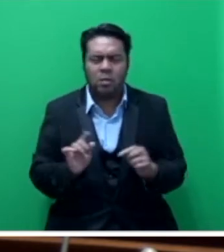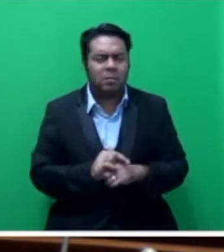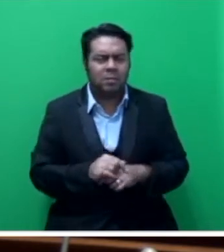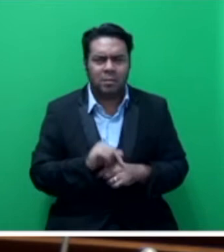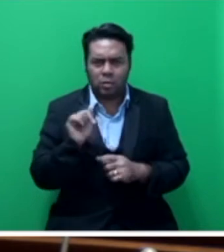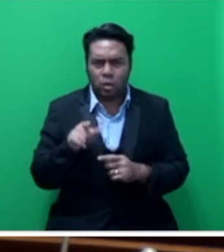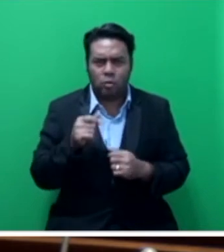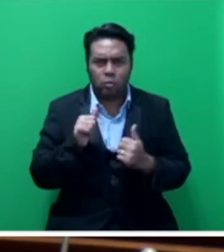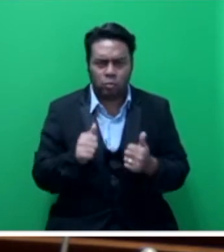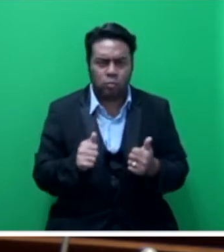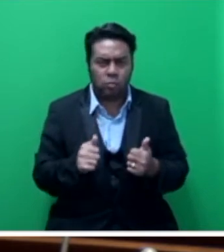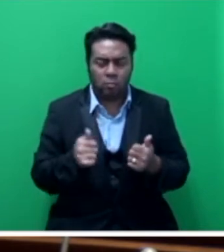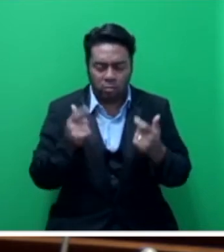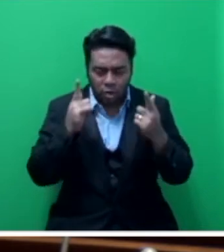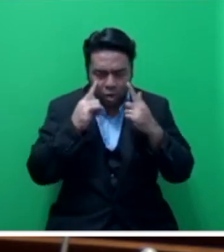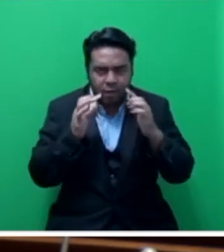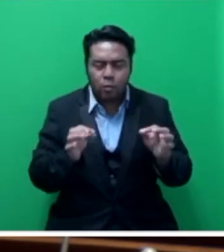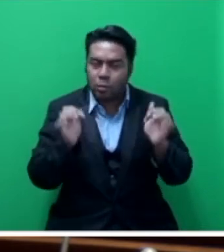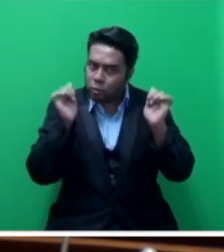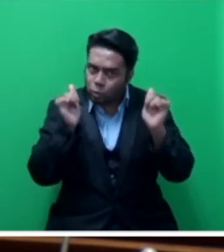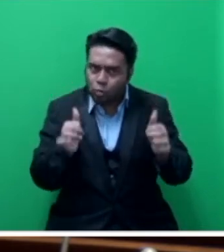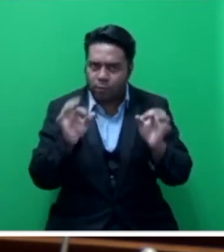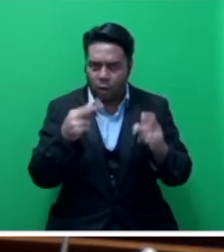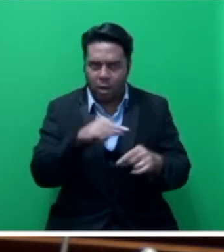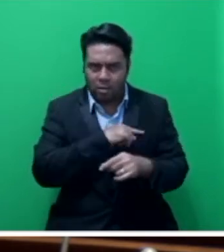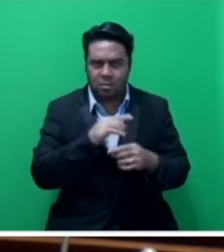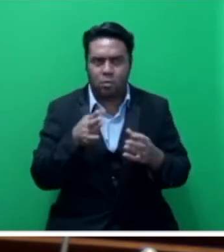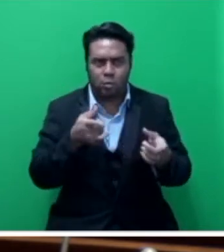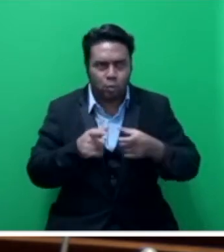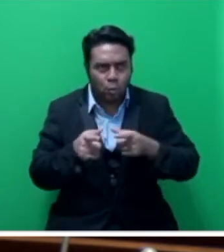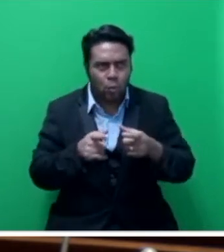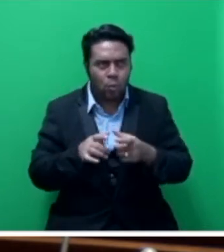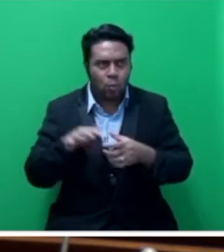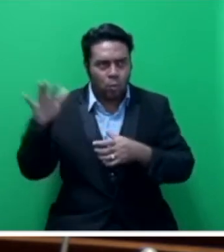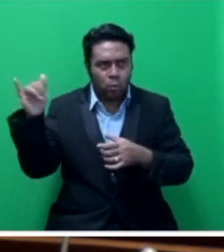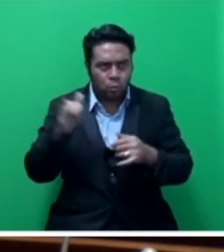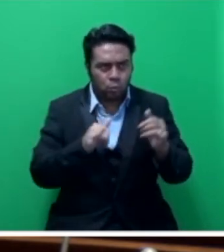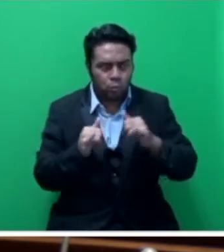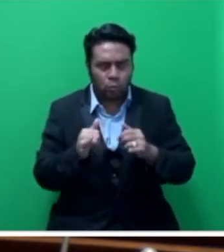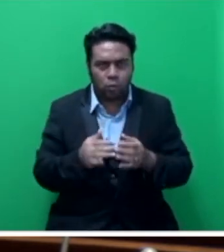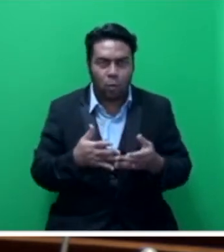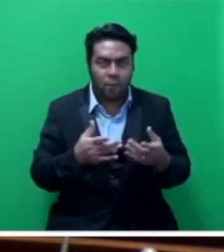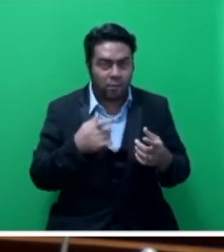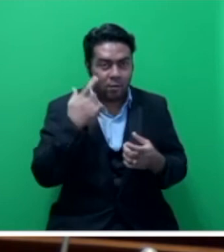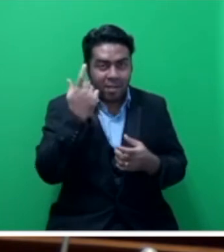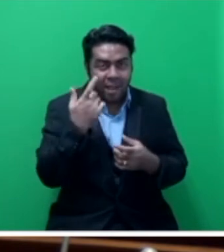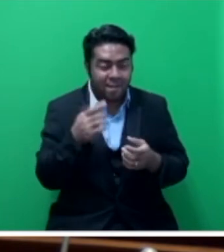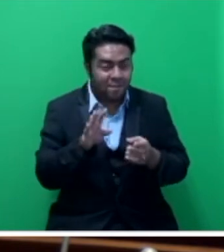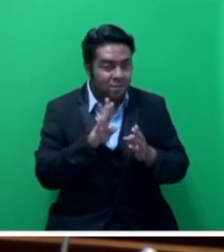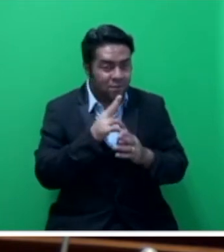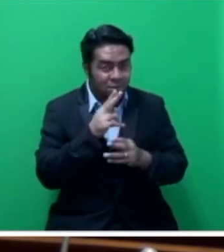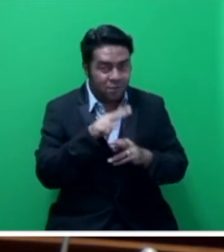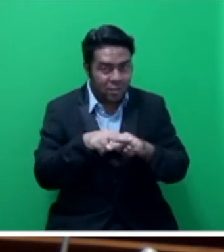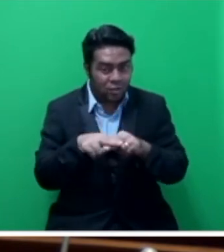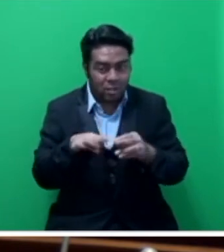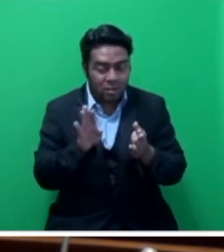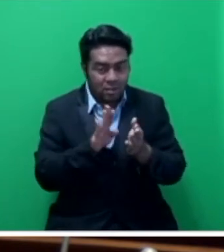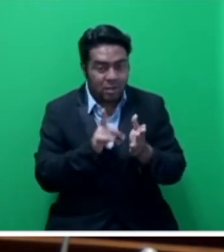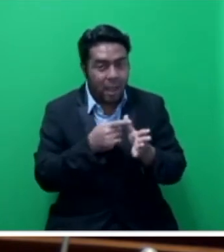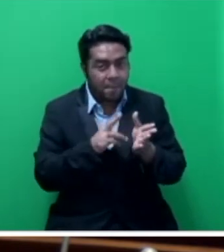week, our Care Fiji commitment and travel ready programs have both recently